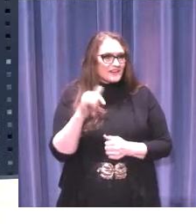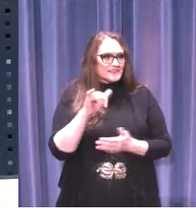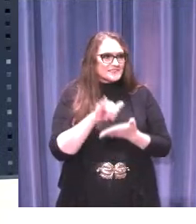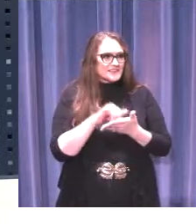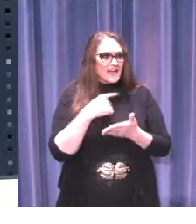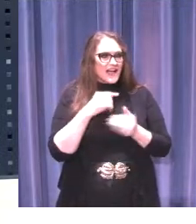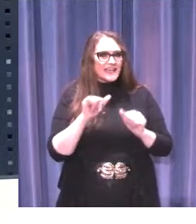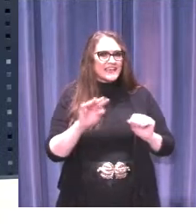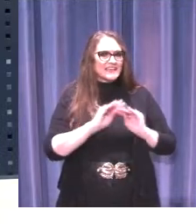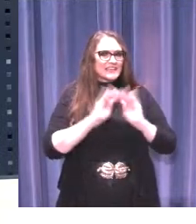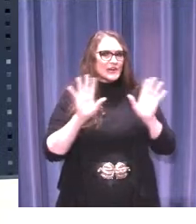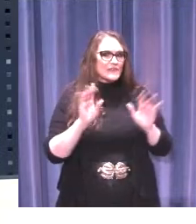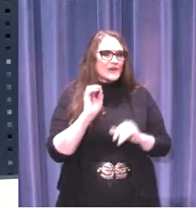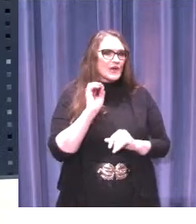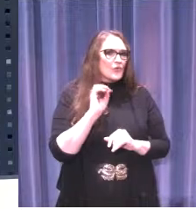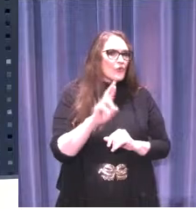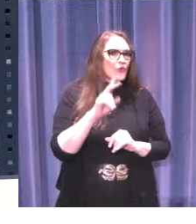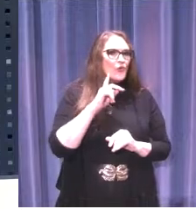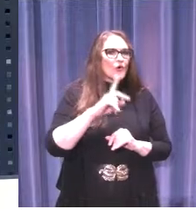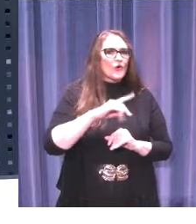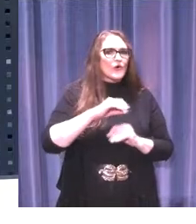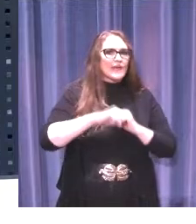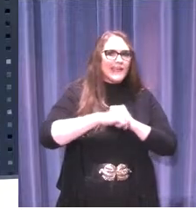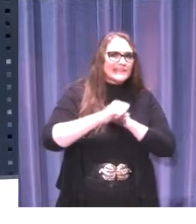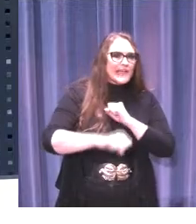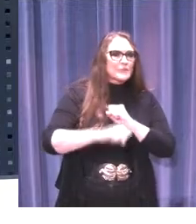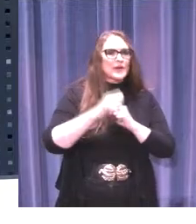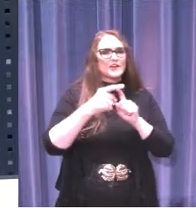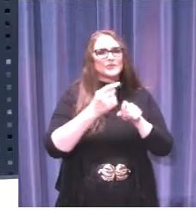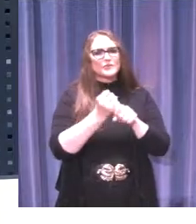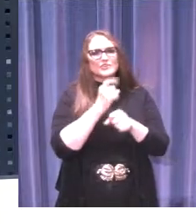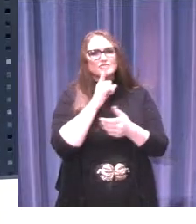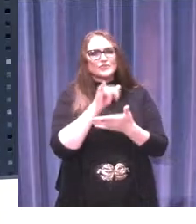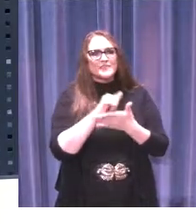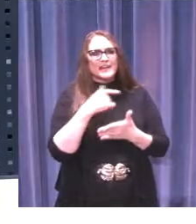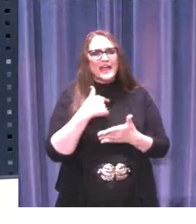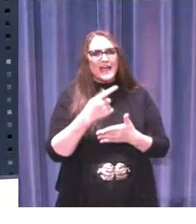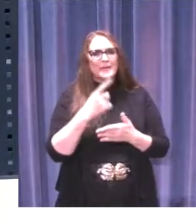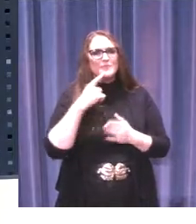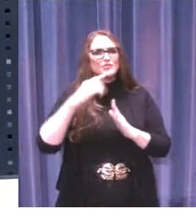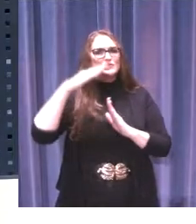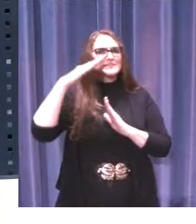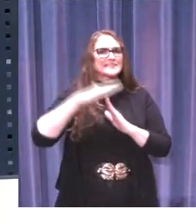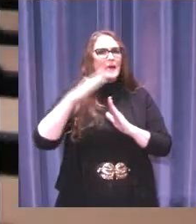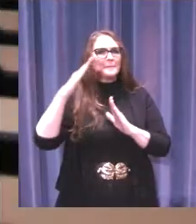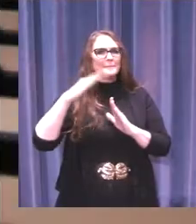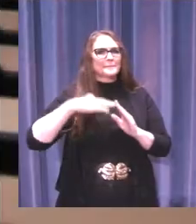can clarify or elaborate on to ensure that I am your top candidate?